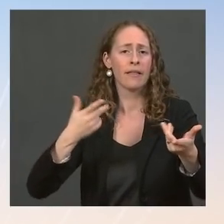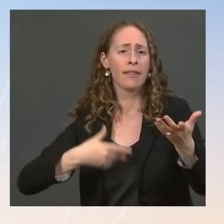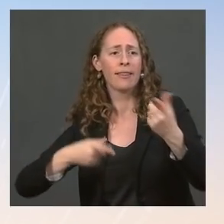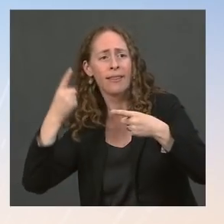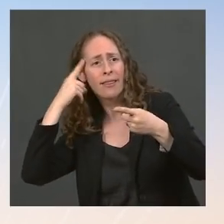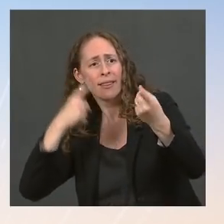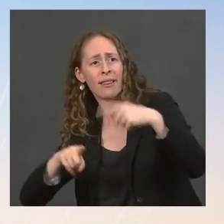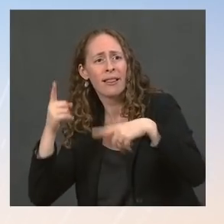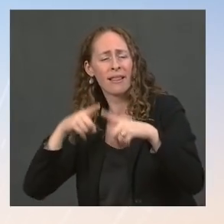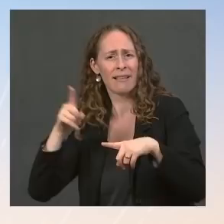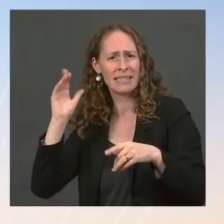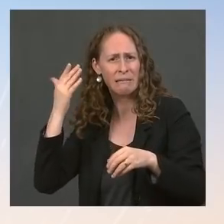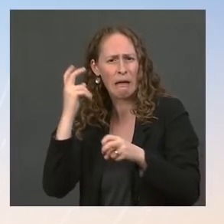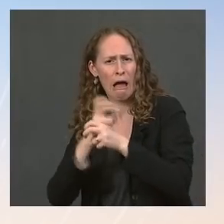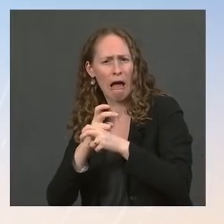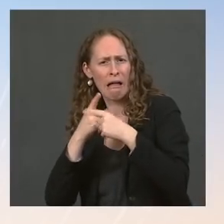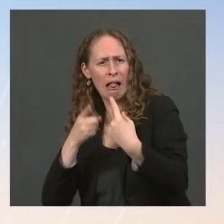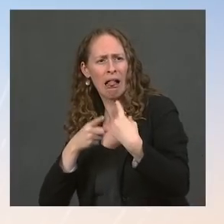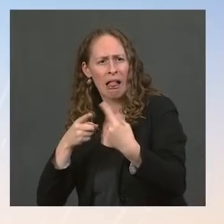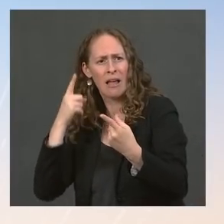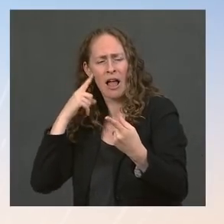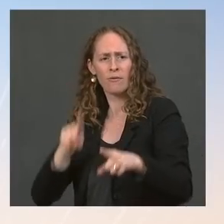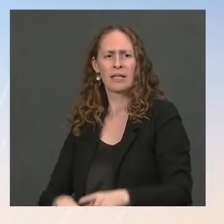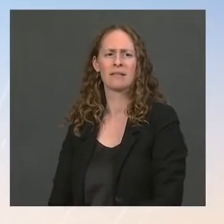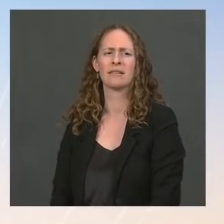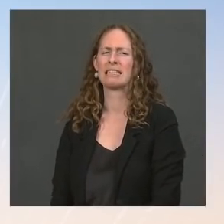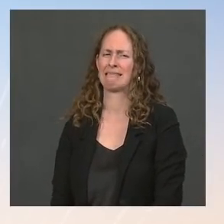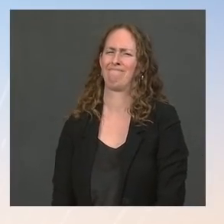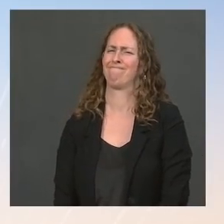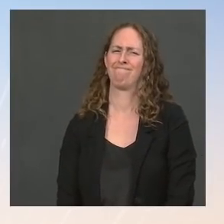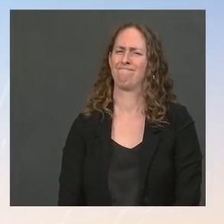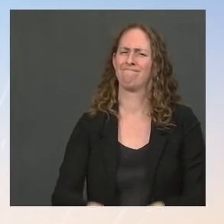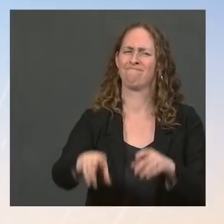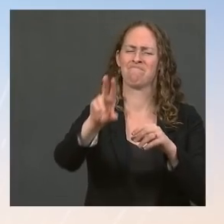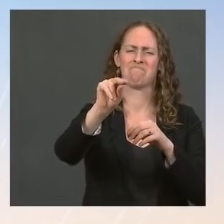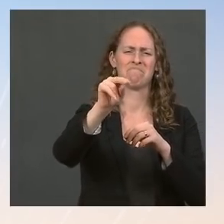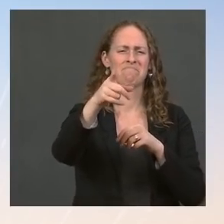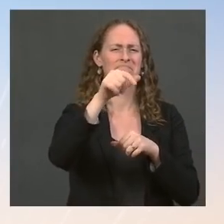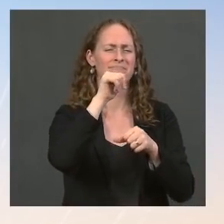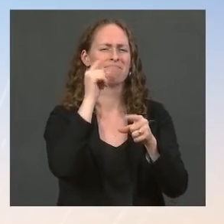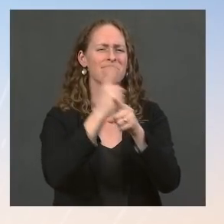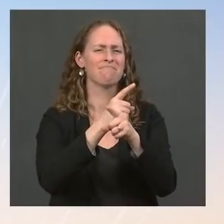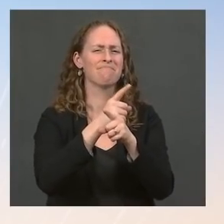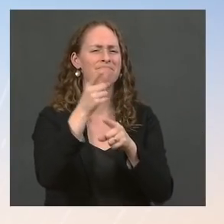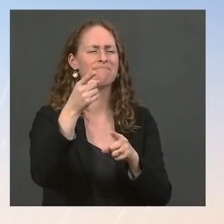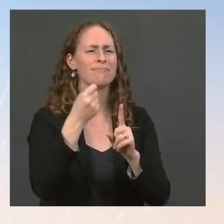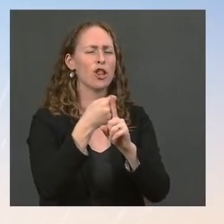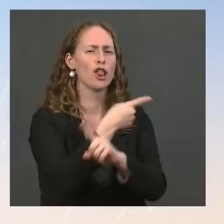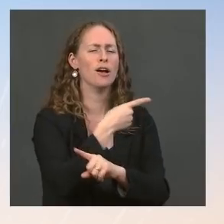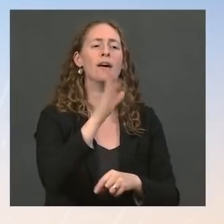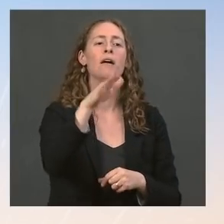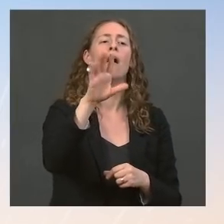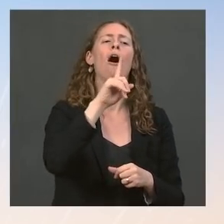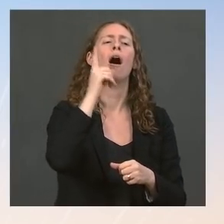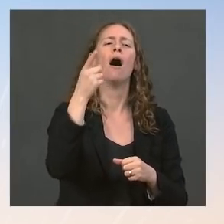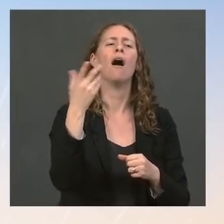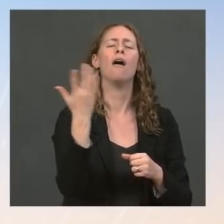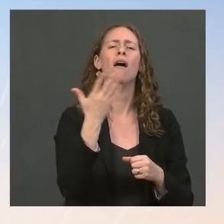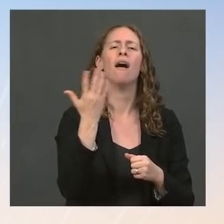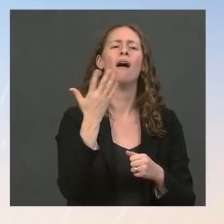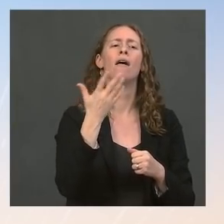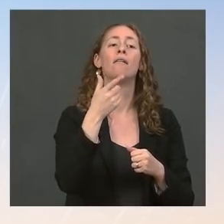don't think that's an accurate depiction of what's happening right now. And again, I'd just point to the comments of Congresswoman Jayapal on